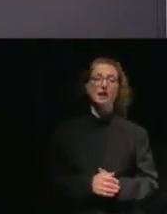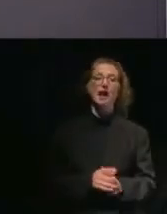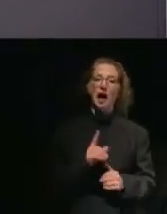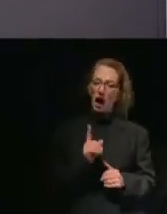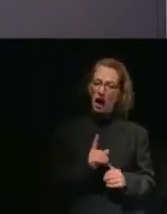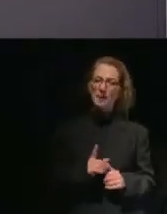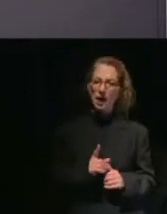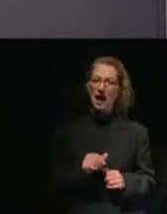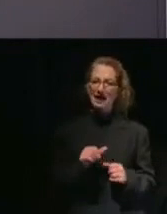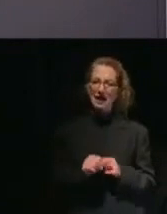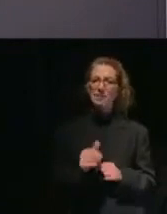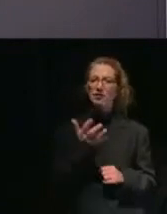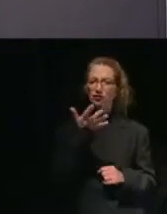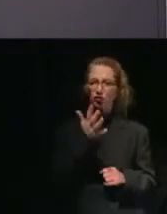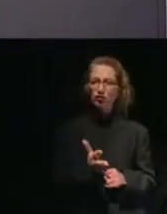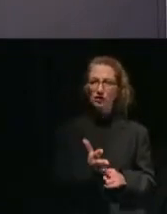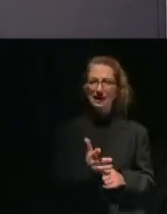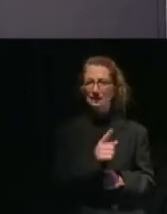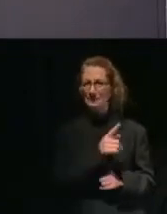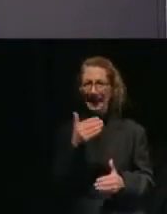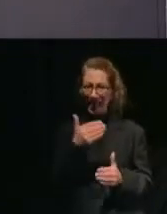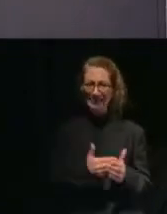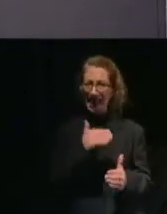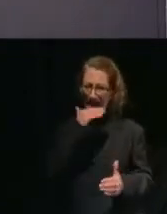to the end.